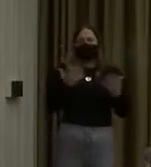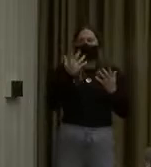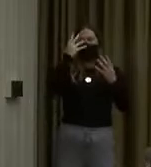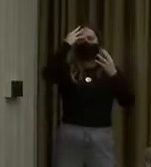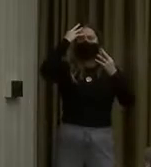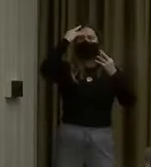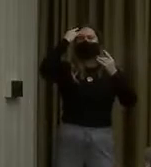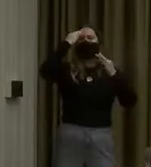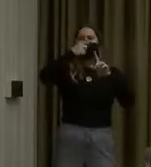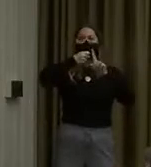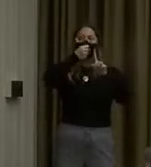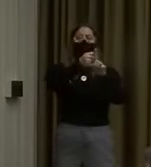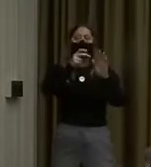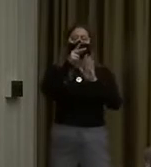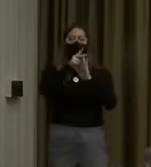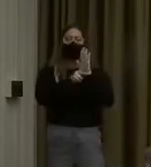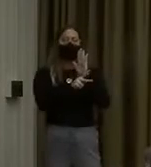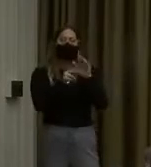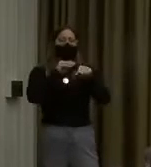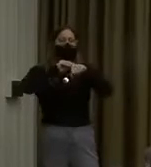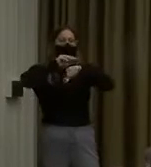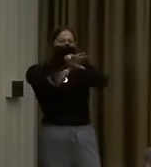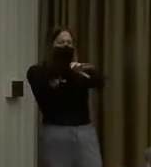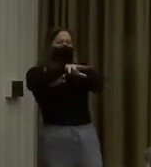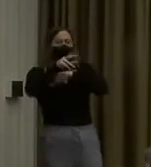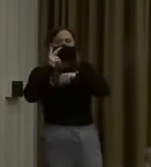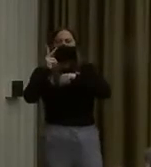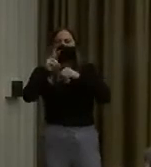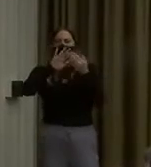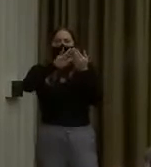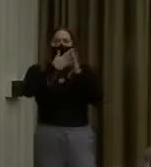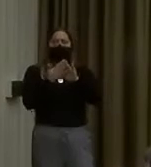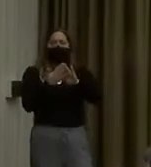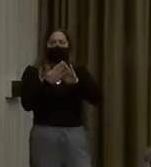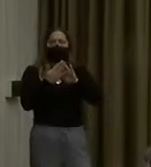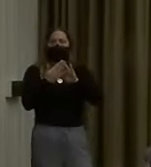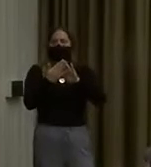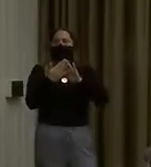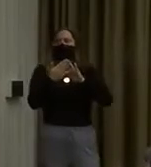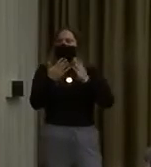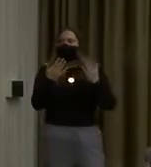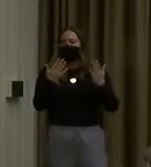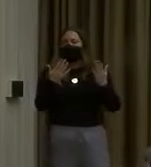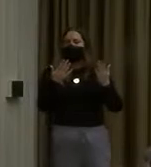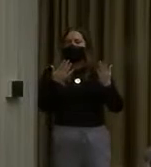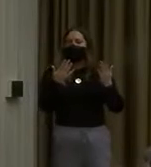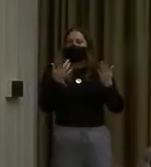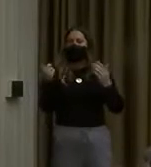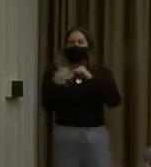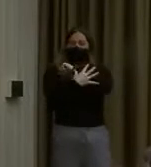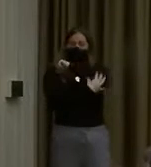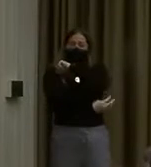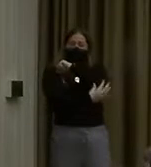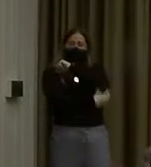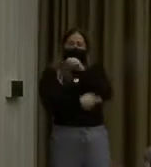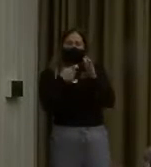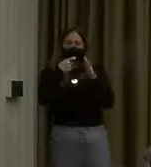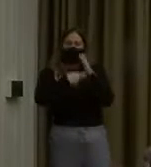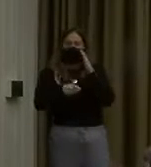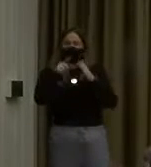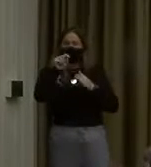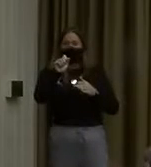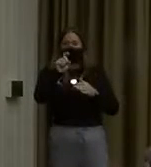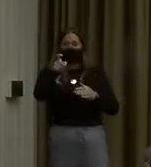the impact of these policies in these communities? We know that we see basically this poverty tax now on